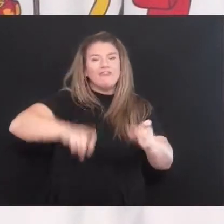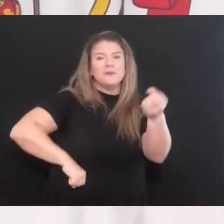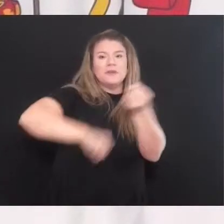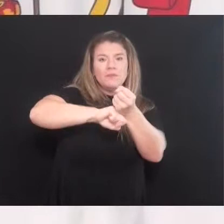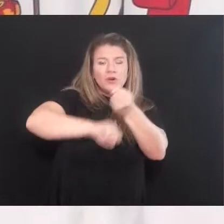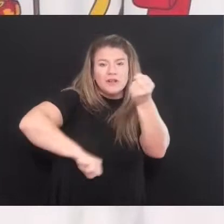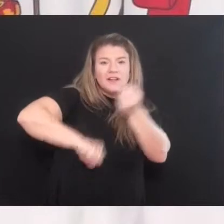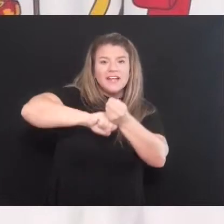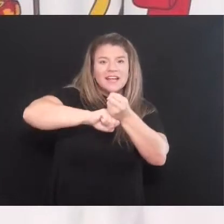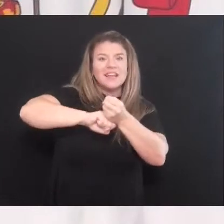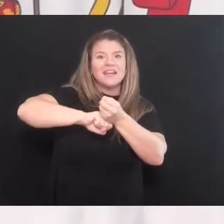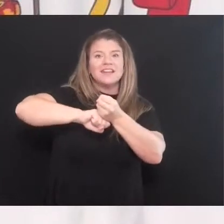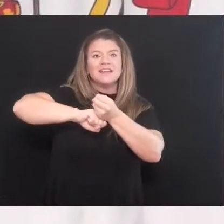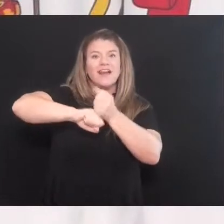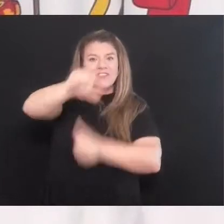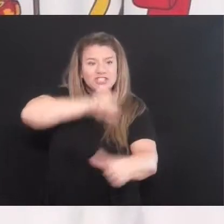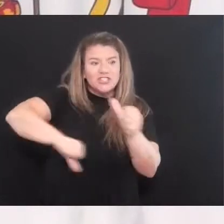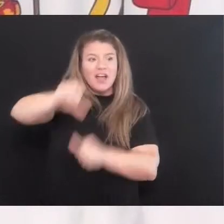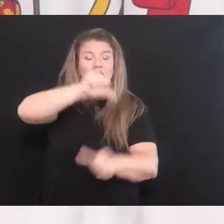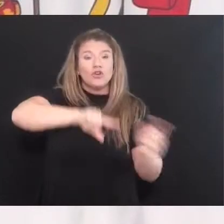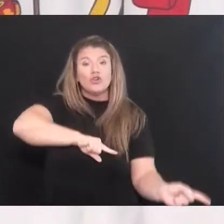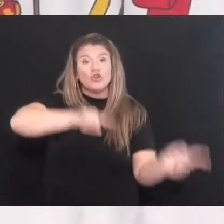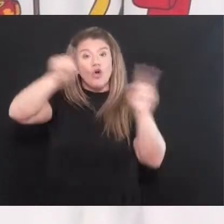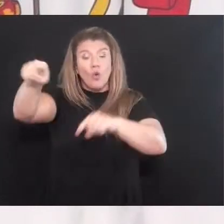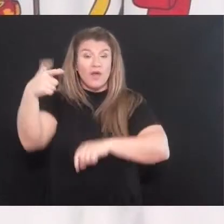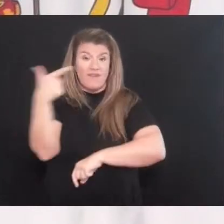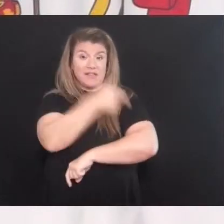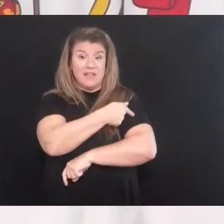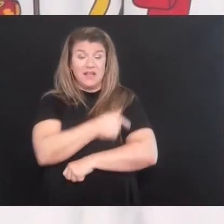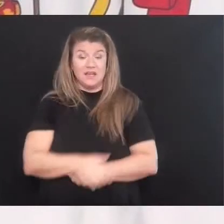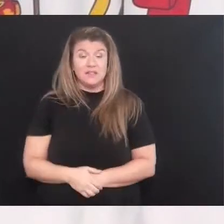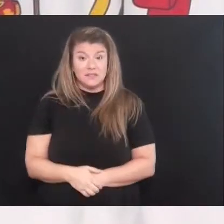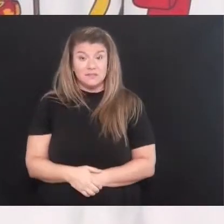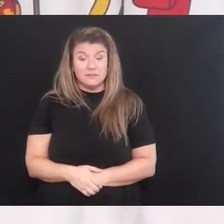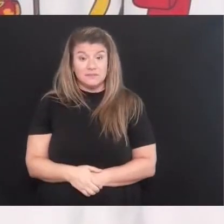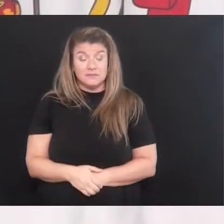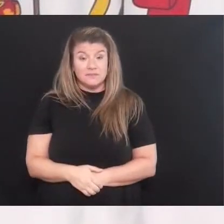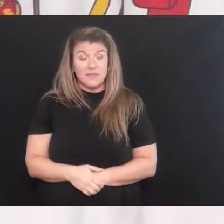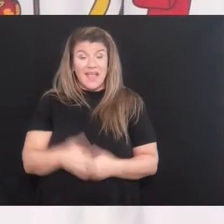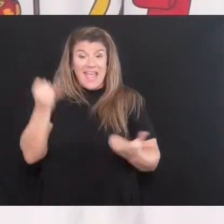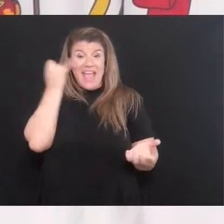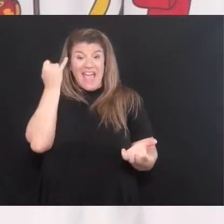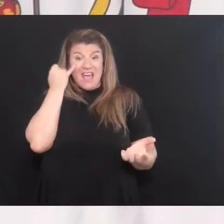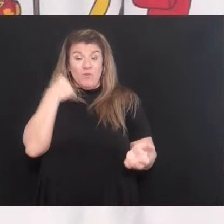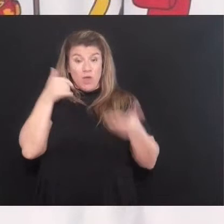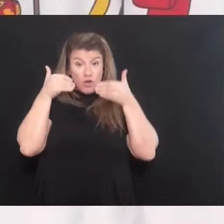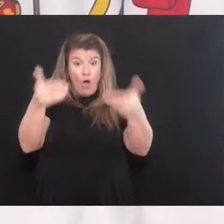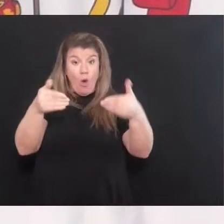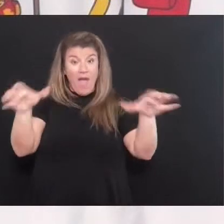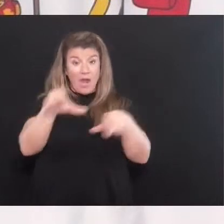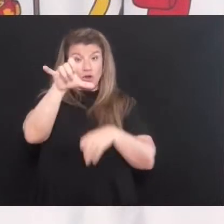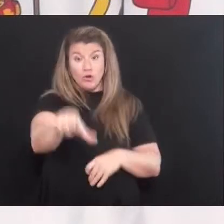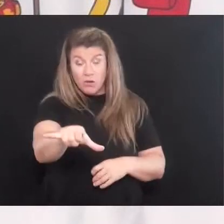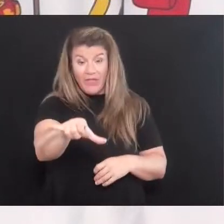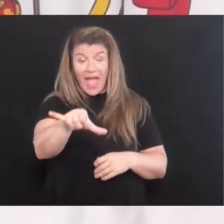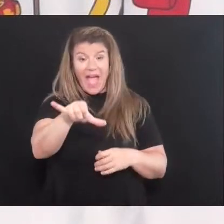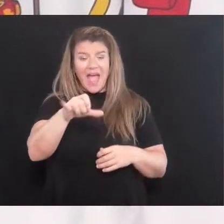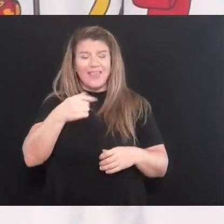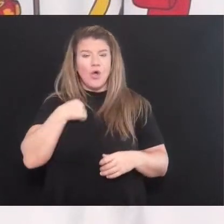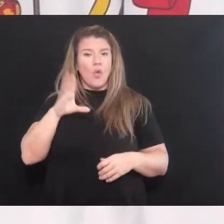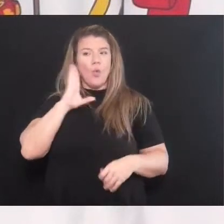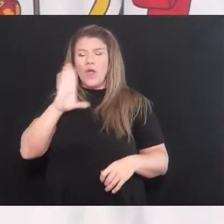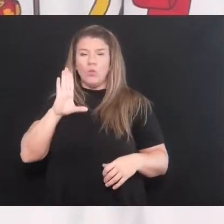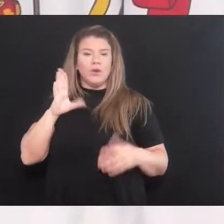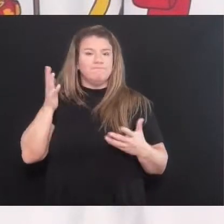cheerleaders of all to get vaccinated. If we would do that, and we would come out